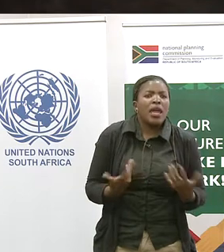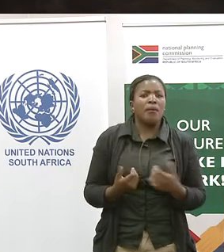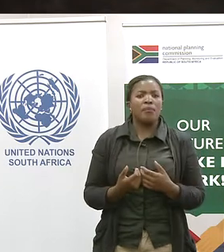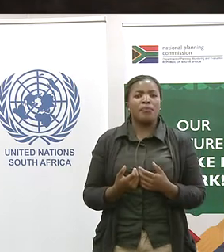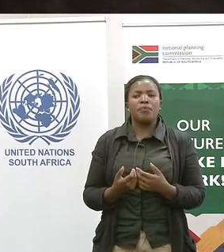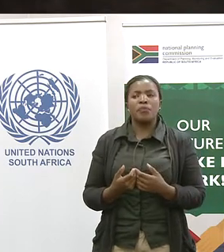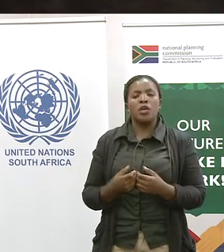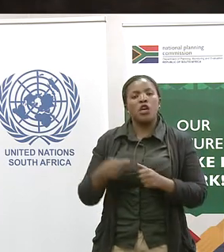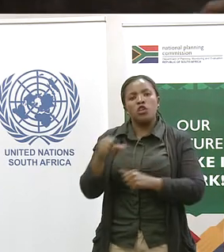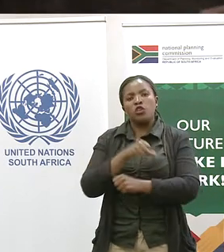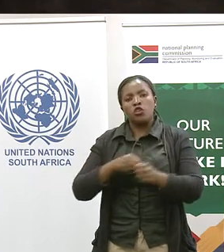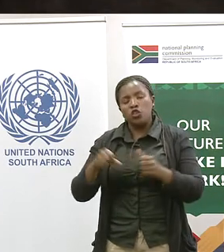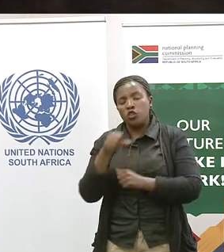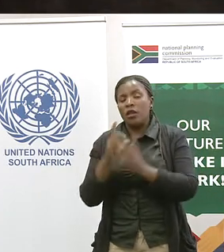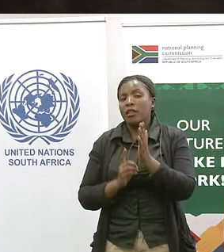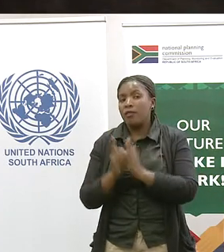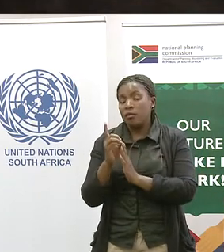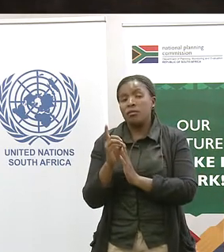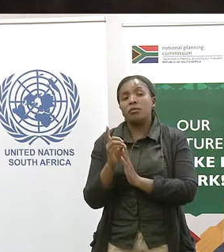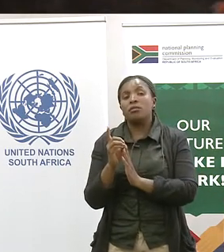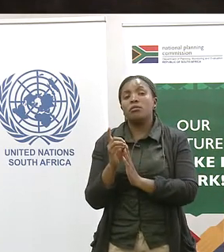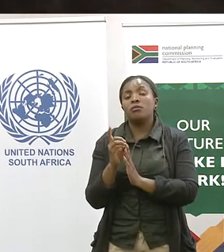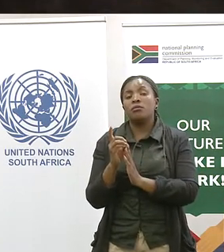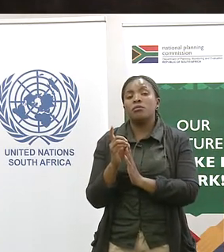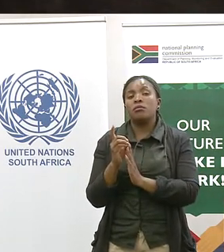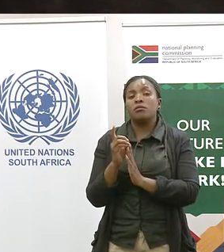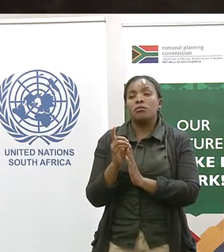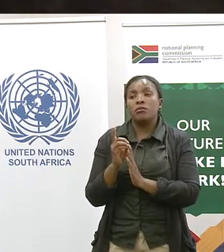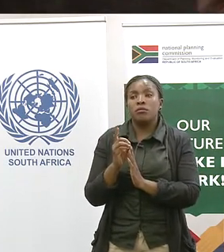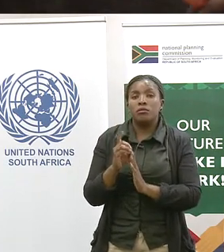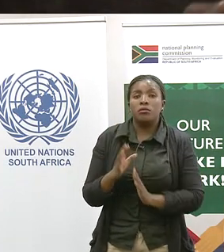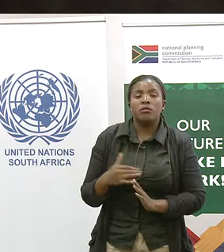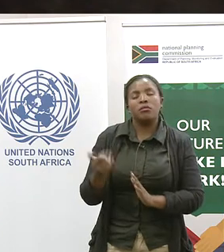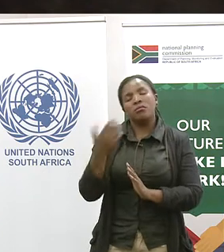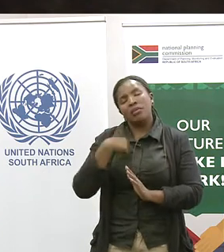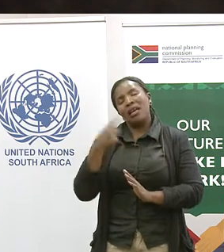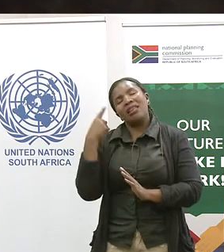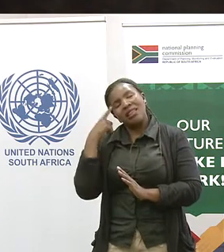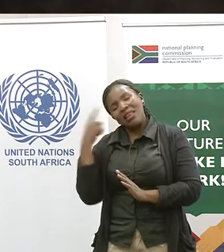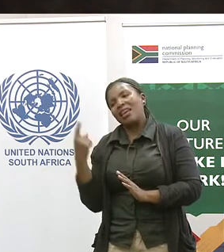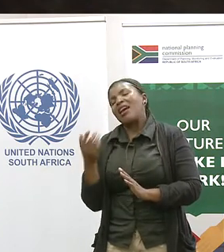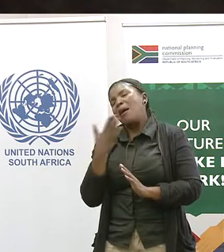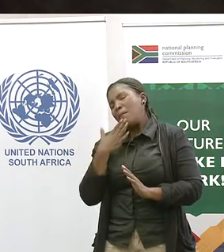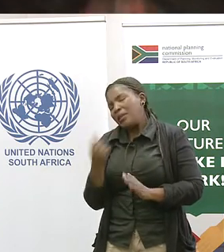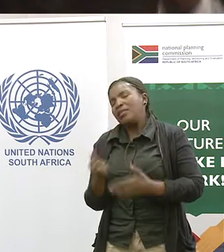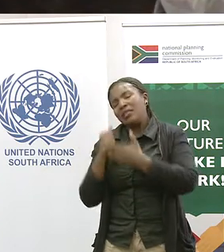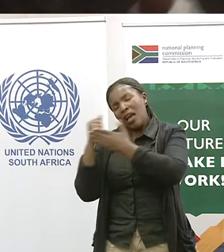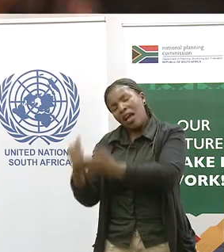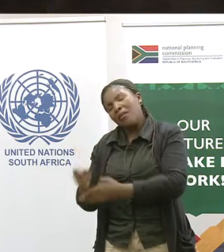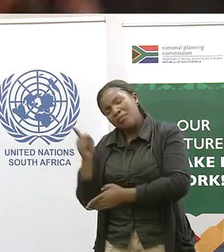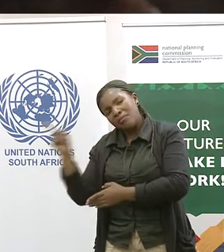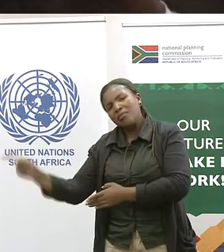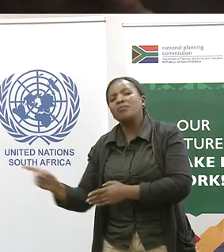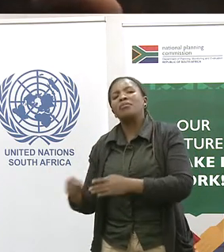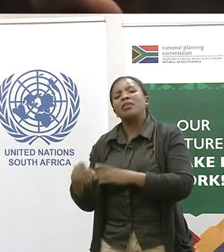development, may I please ask you to please help the Department of Health? They are struggling. They are